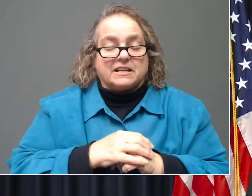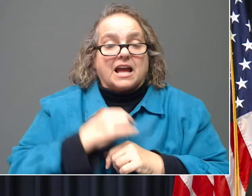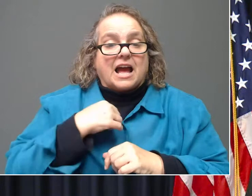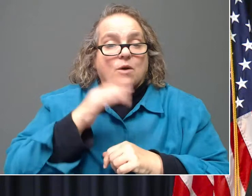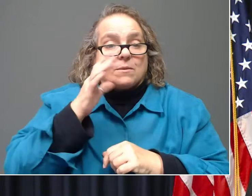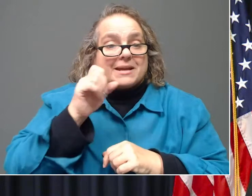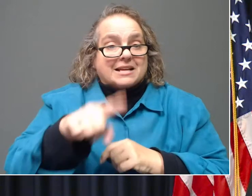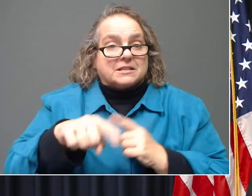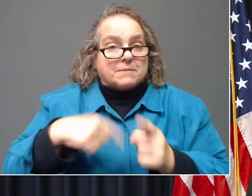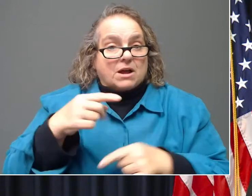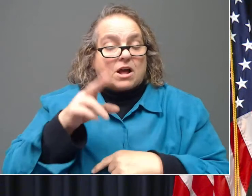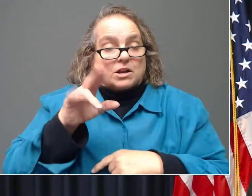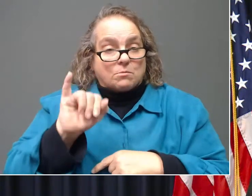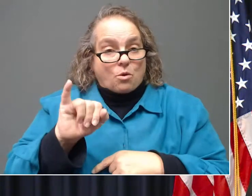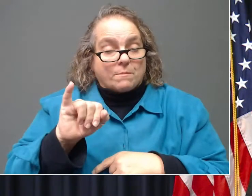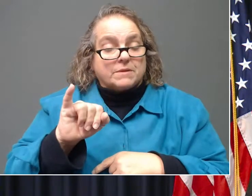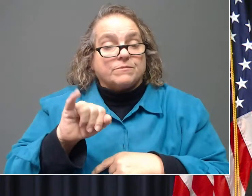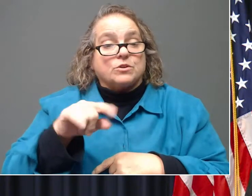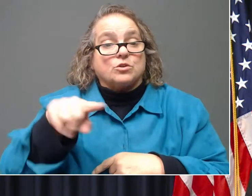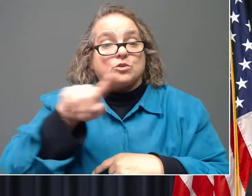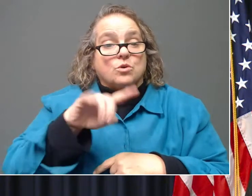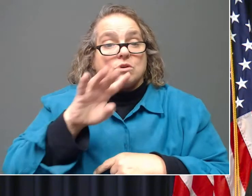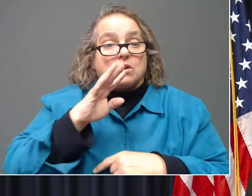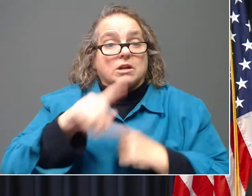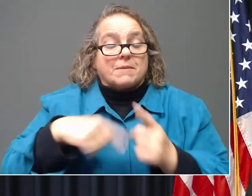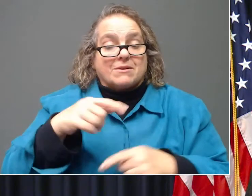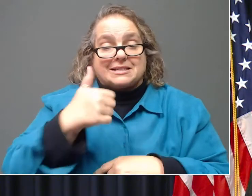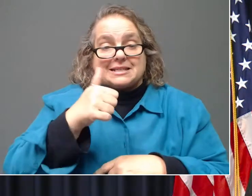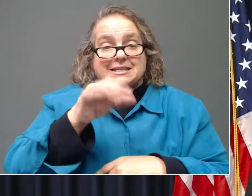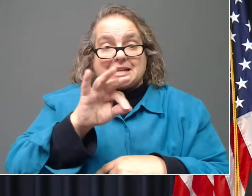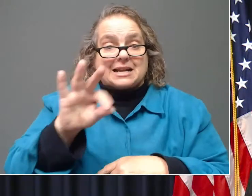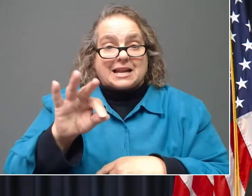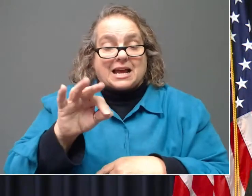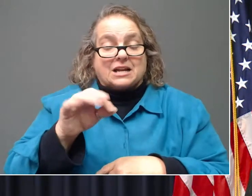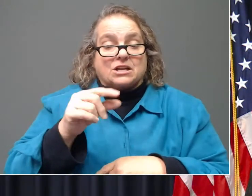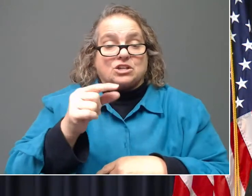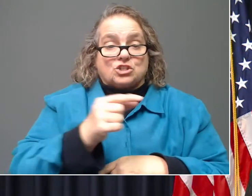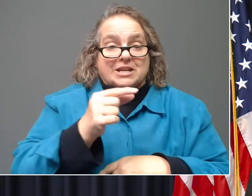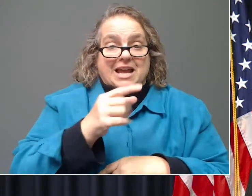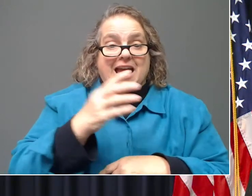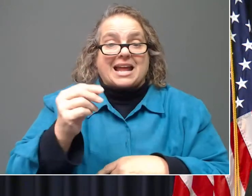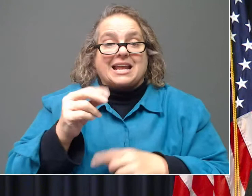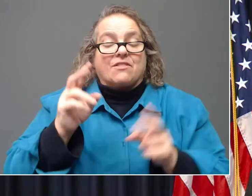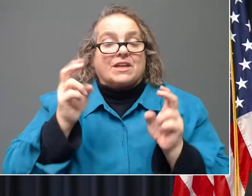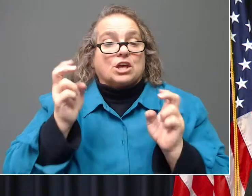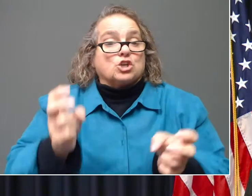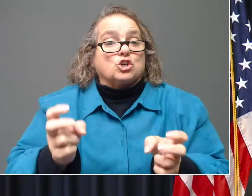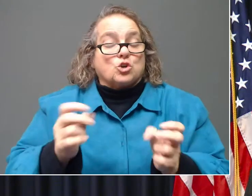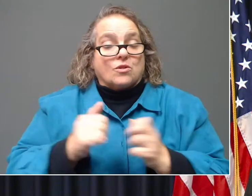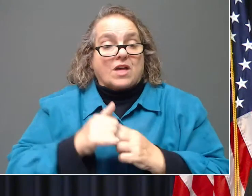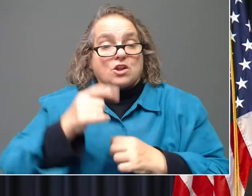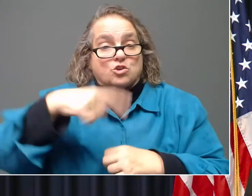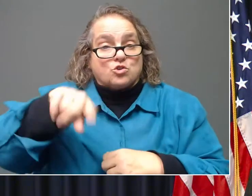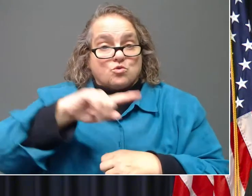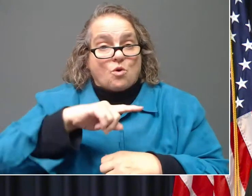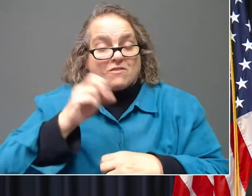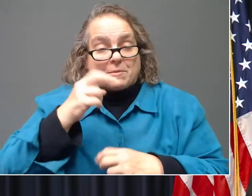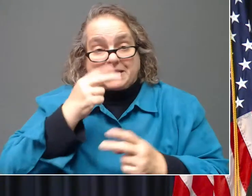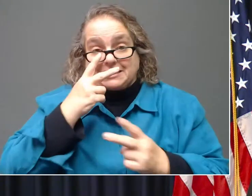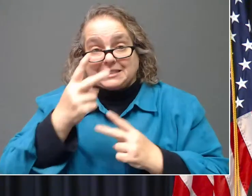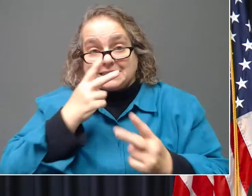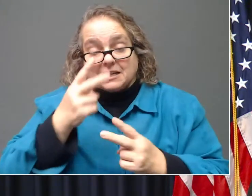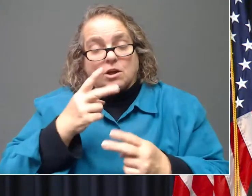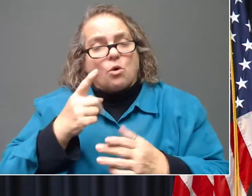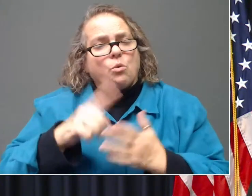unemployment. You guys talked about the 1099-Gs and the issues that you've been seeing. What should